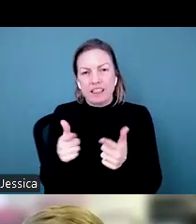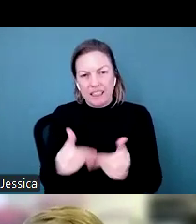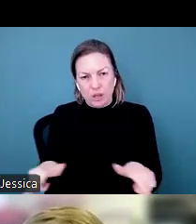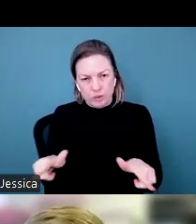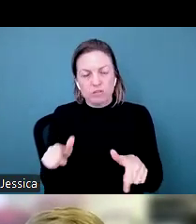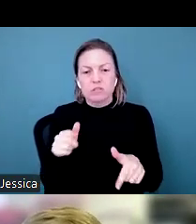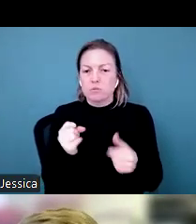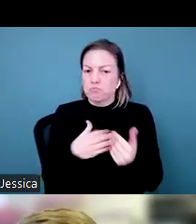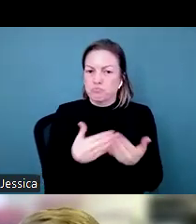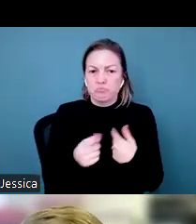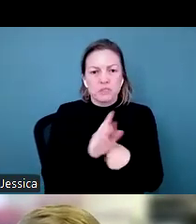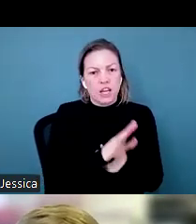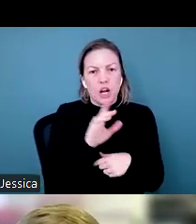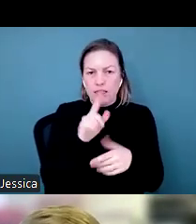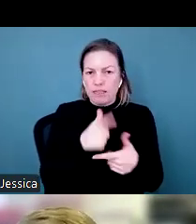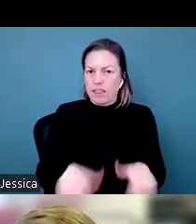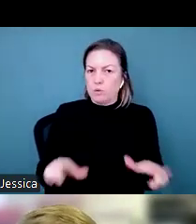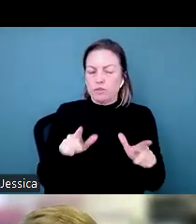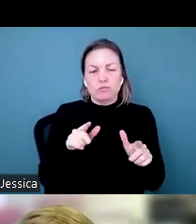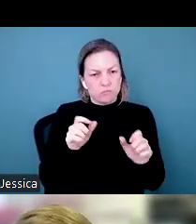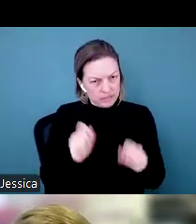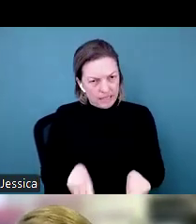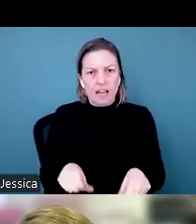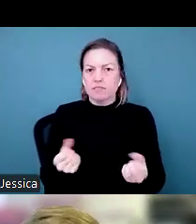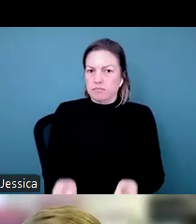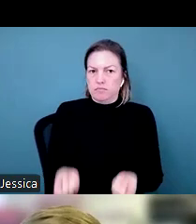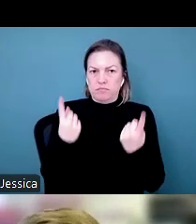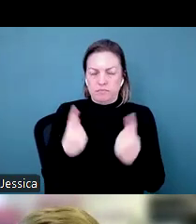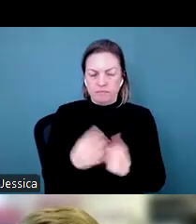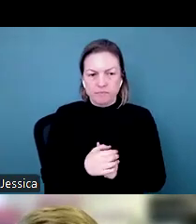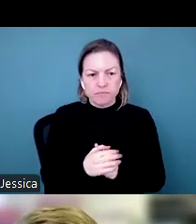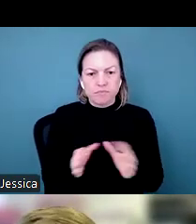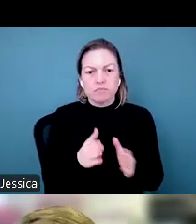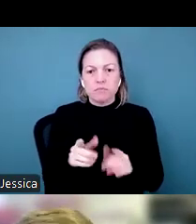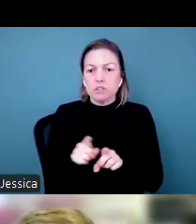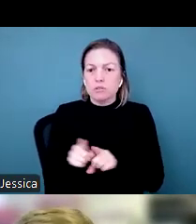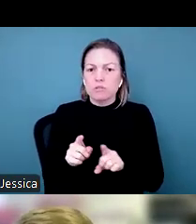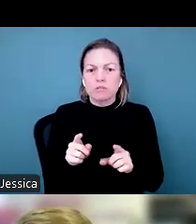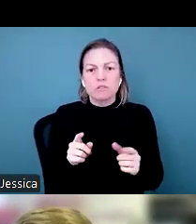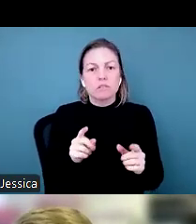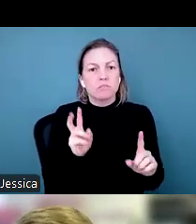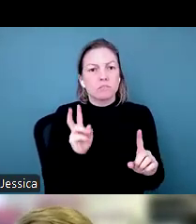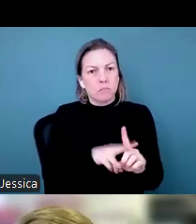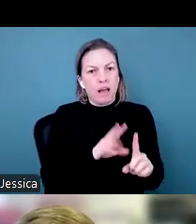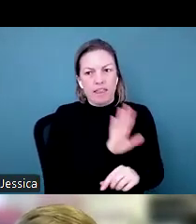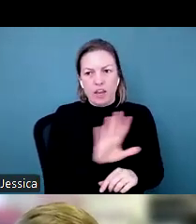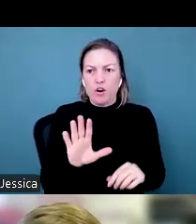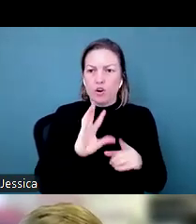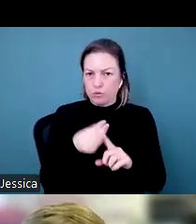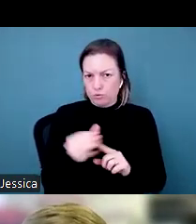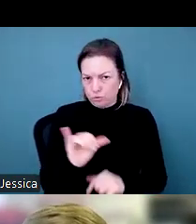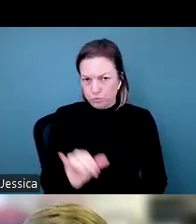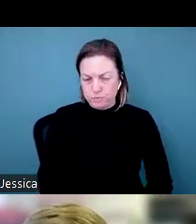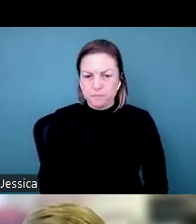accessible for our, for many in Northern California, and also relevant to many different cultures.